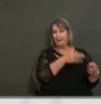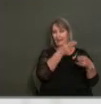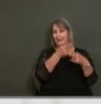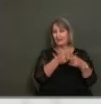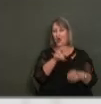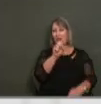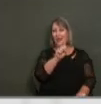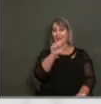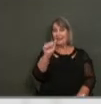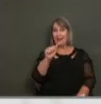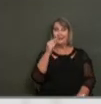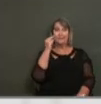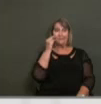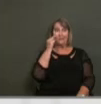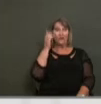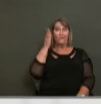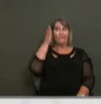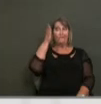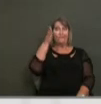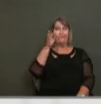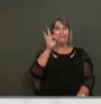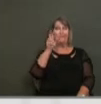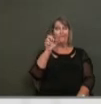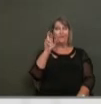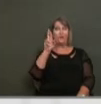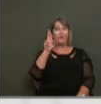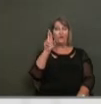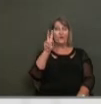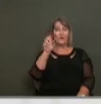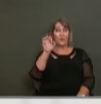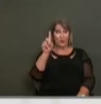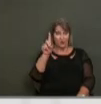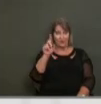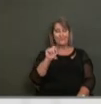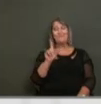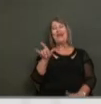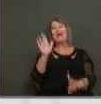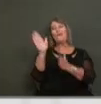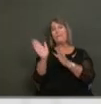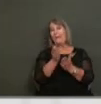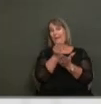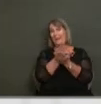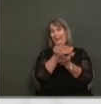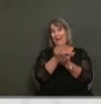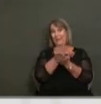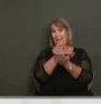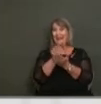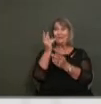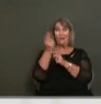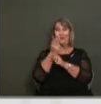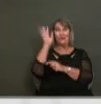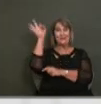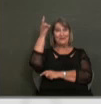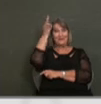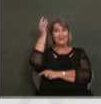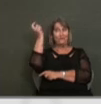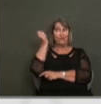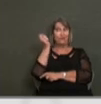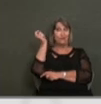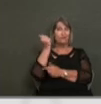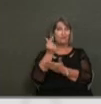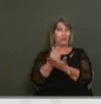SA Forward Plan. So this plan was envisioned to be funded partially by federal grants.